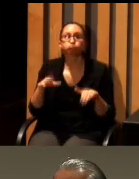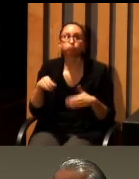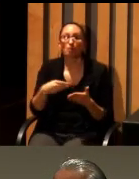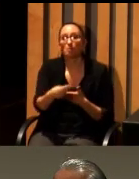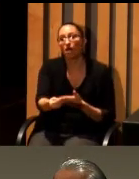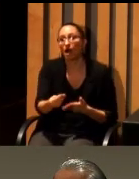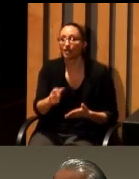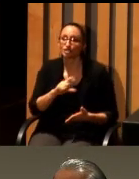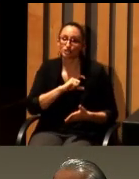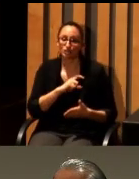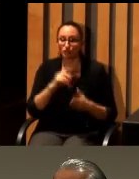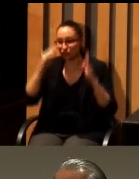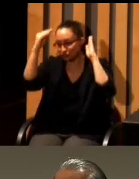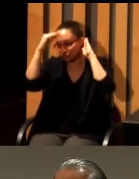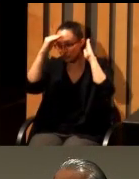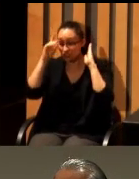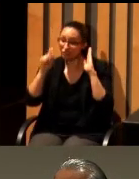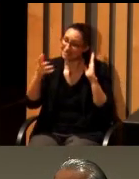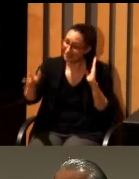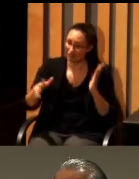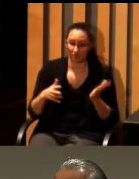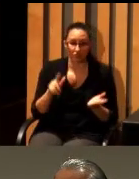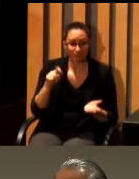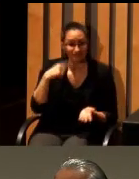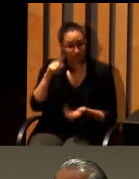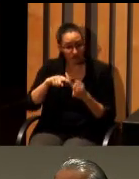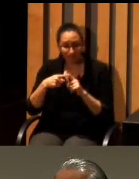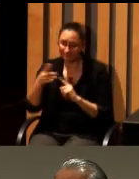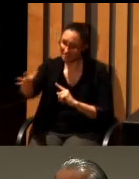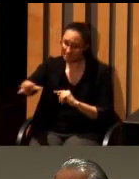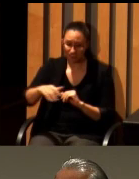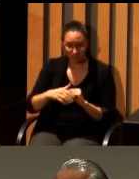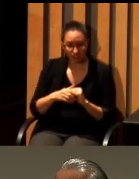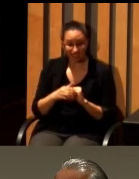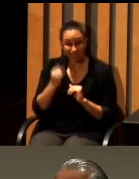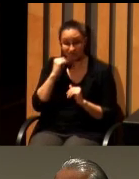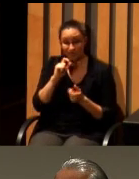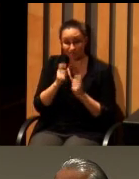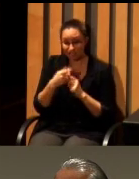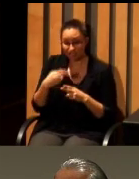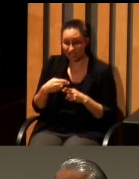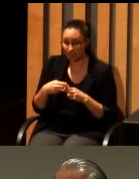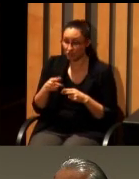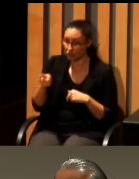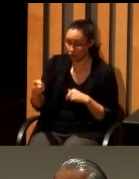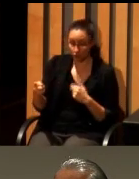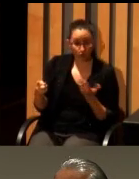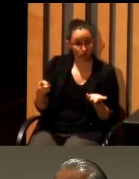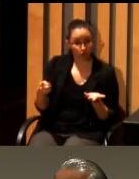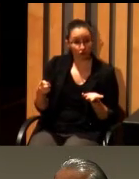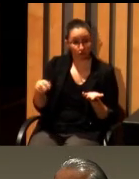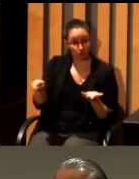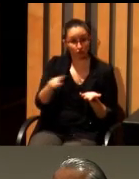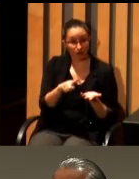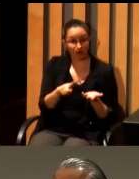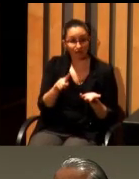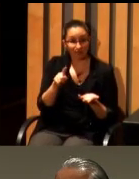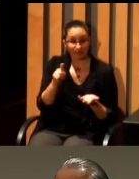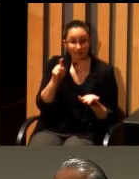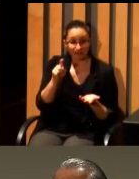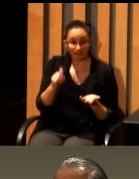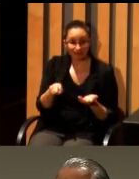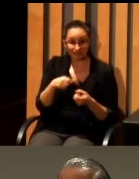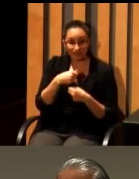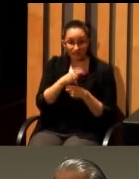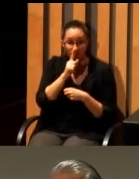and flaunting it that they need to cease. That if they don't change the name, you basically begin to and make sure you, your